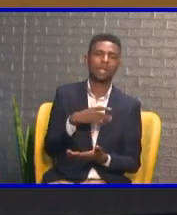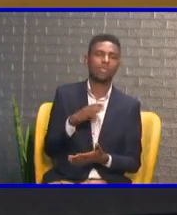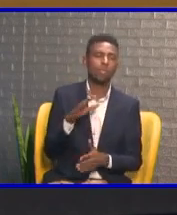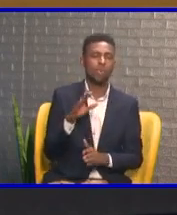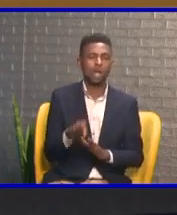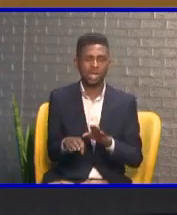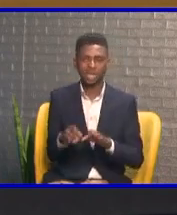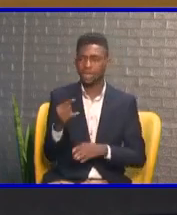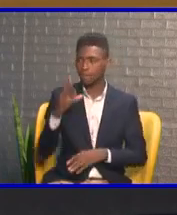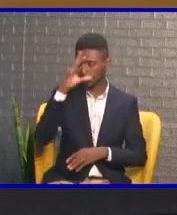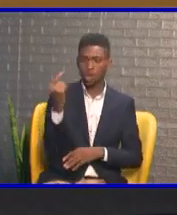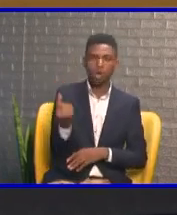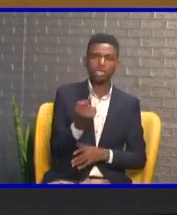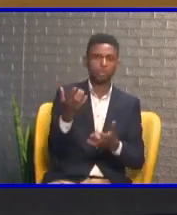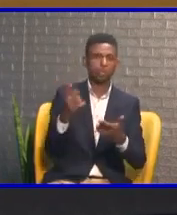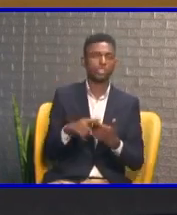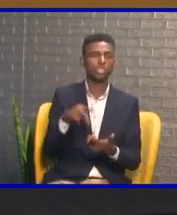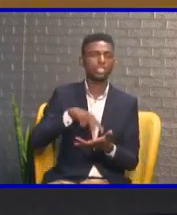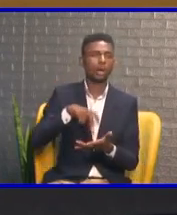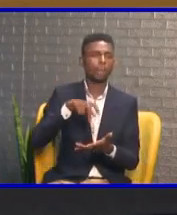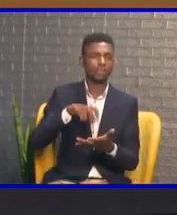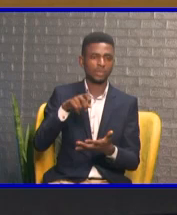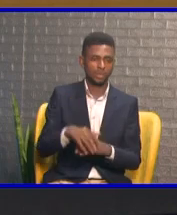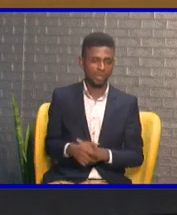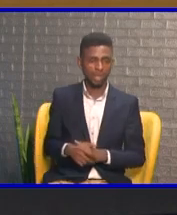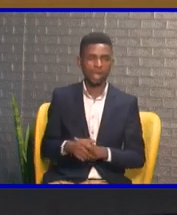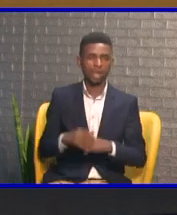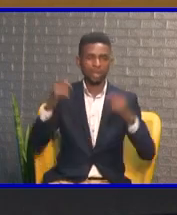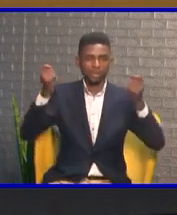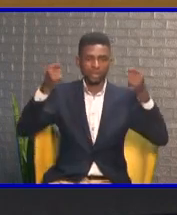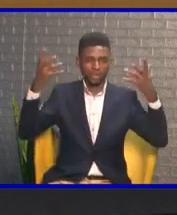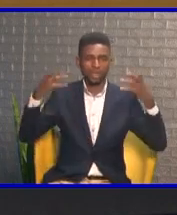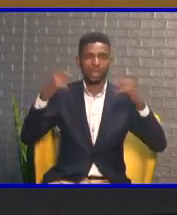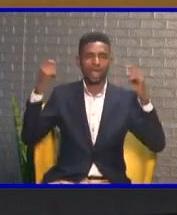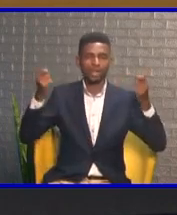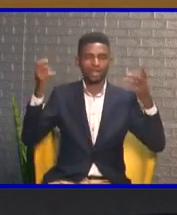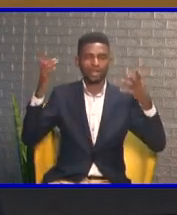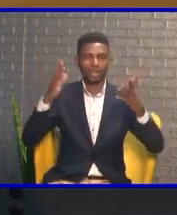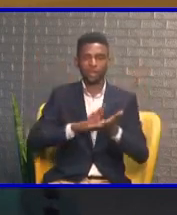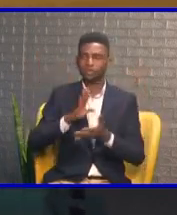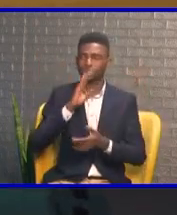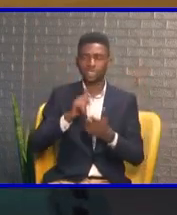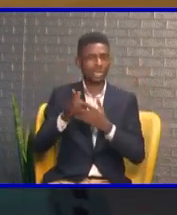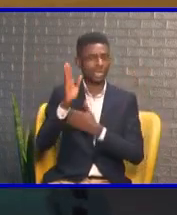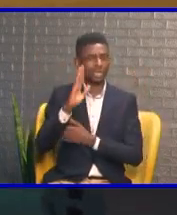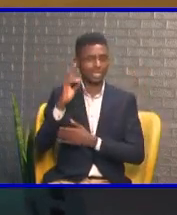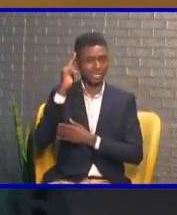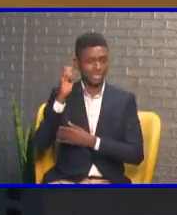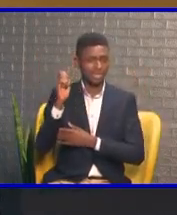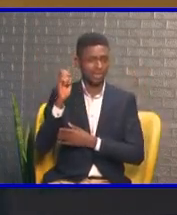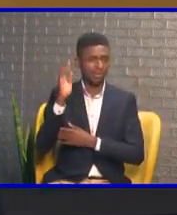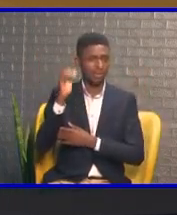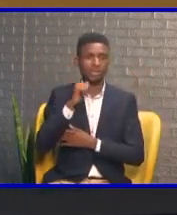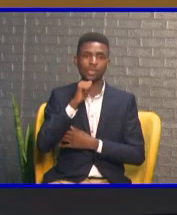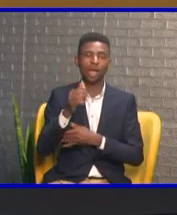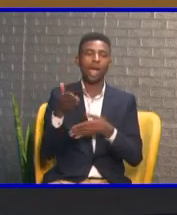has always wanted to jump. Hallelujah. Glory be to God. So he wasn't going to allow Paul